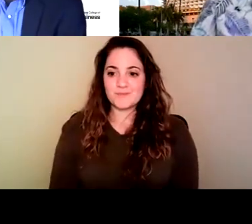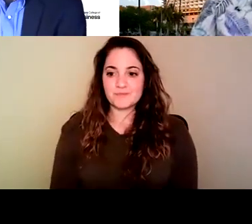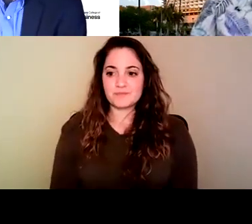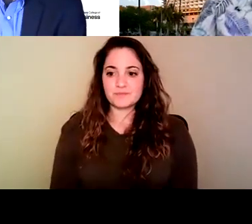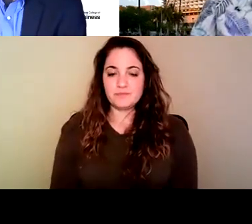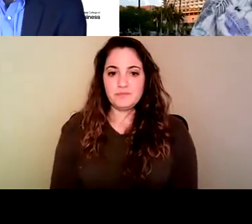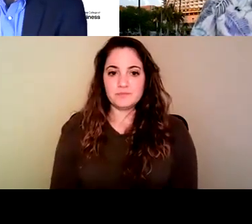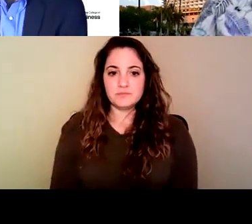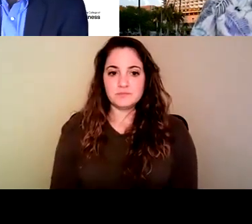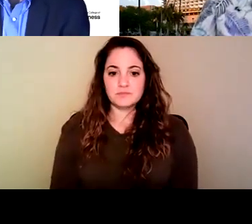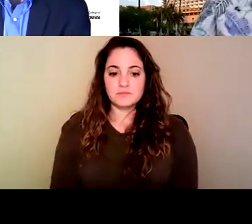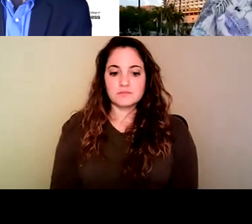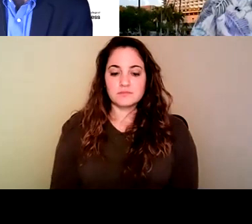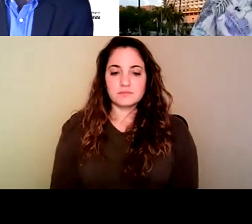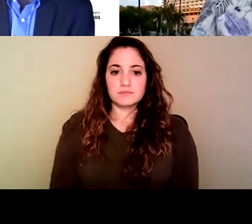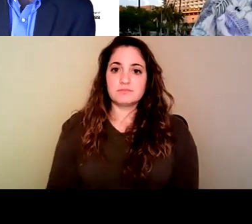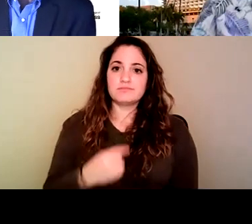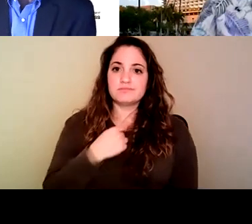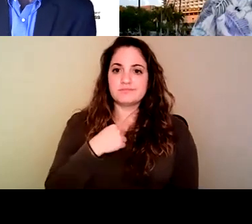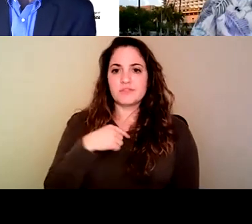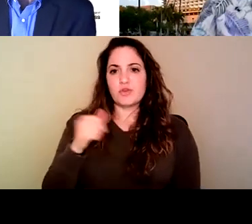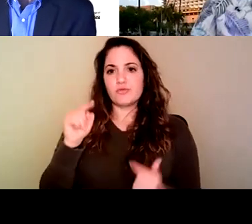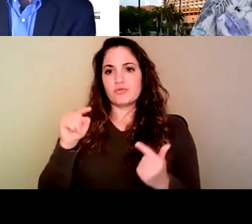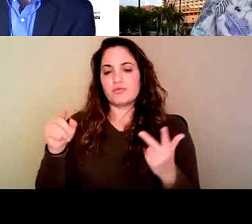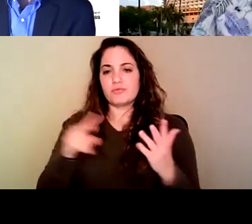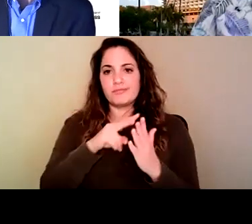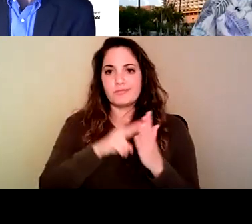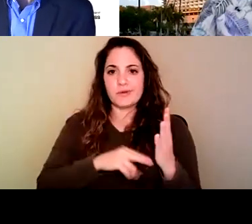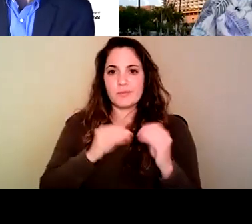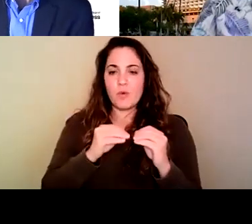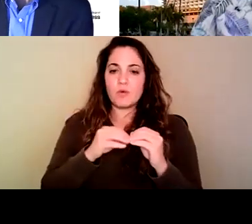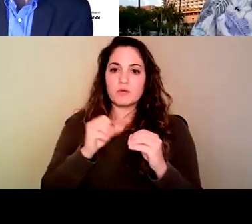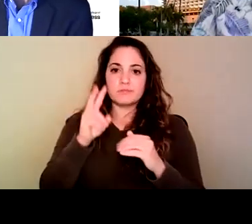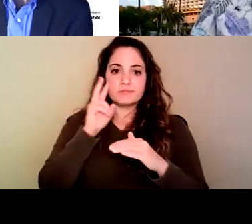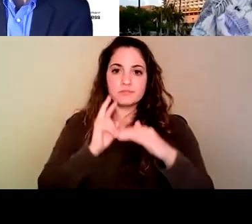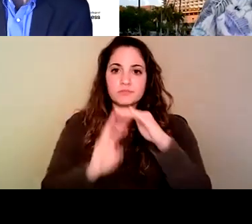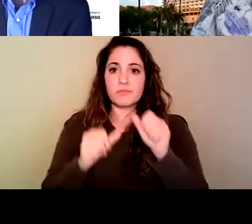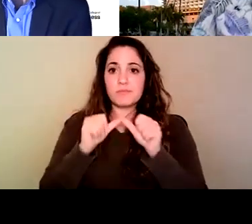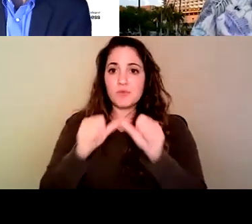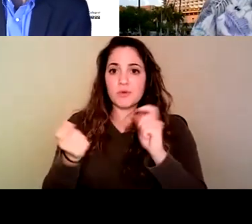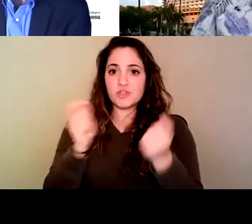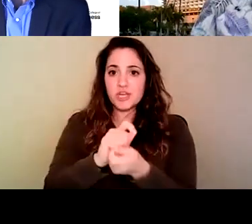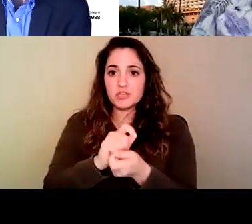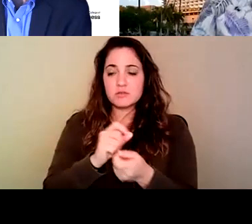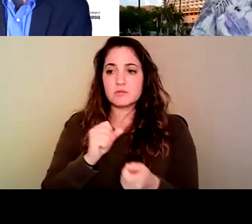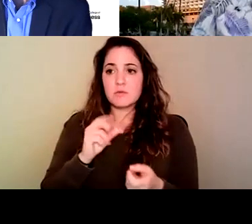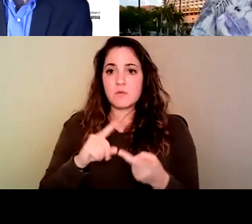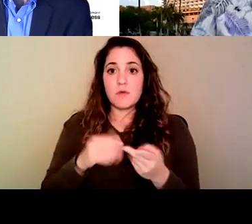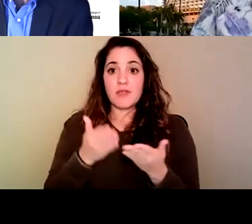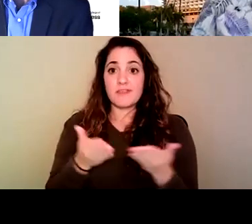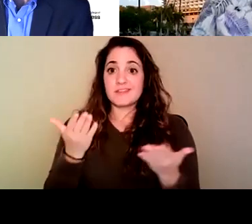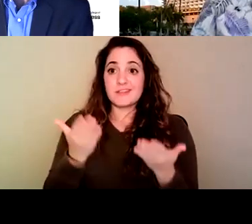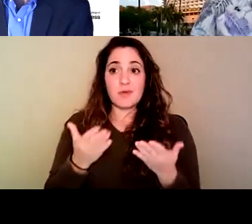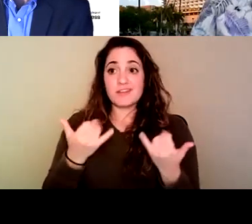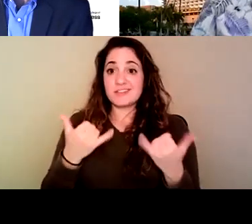Well, I know we've all been reading about, or at least I have, you know, some forecasting of, you know, permanent changes or things that might stay on